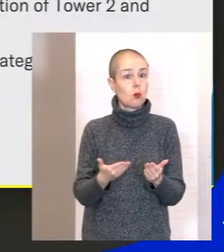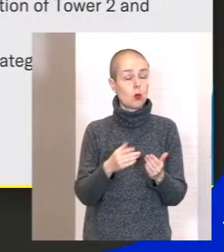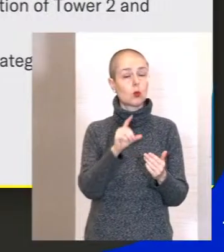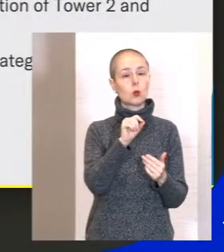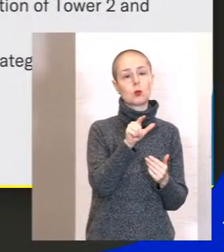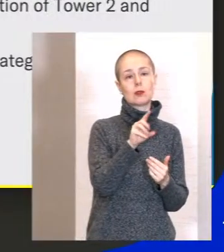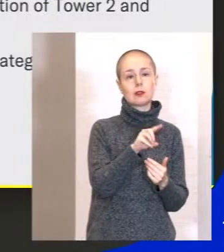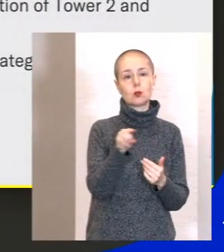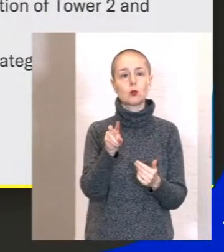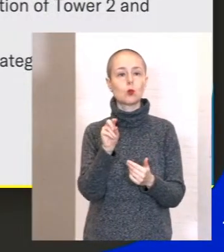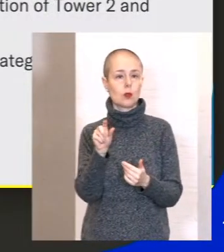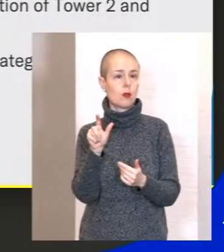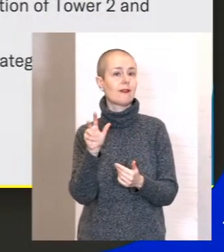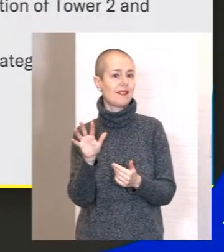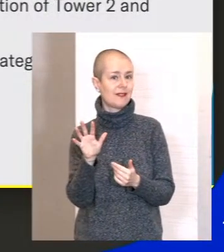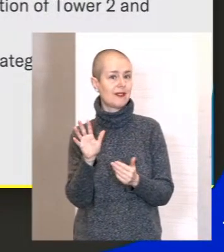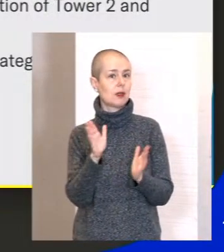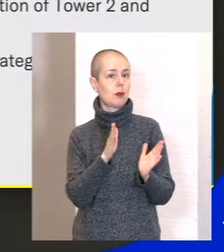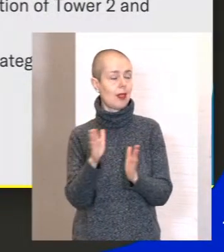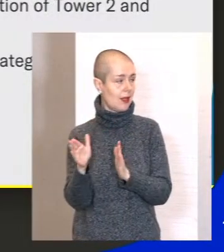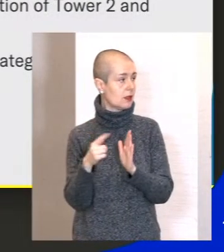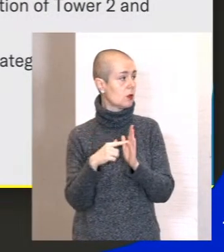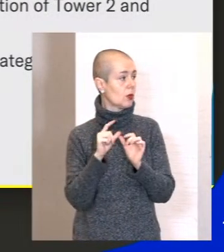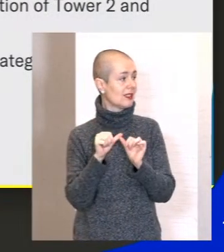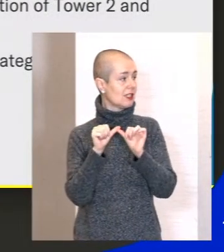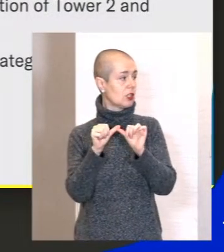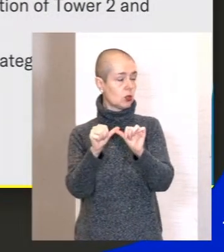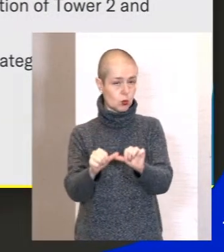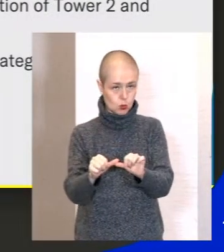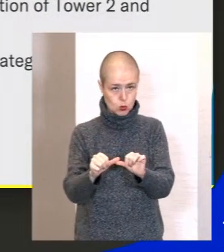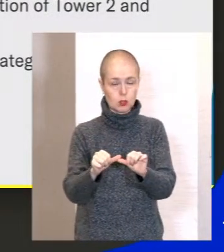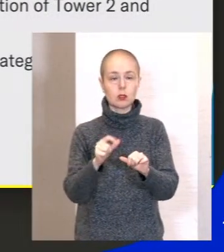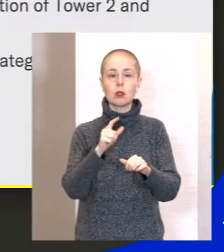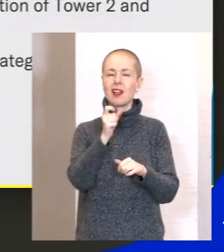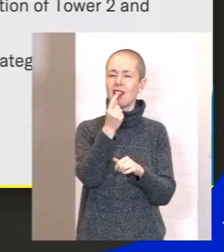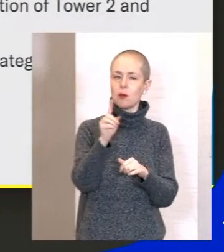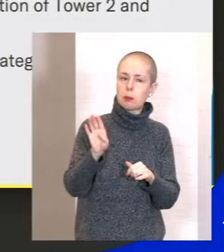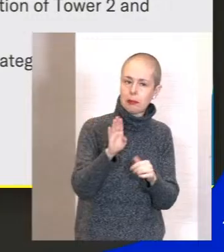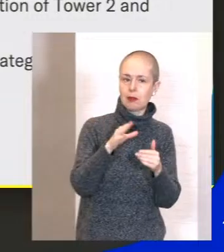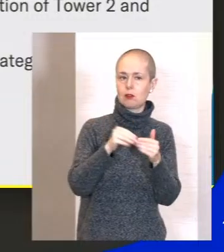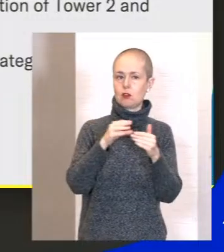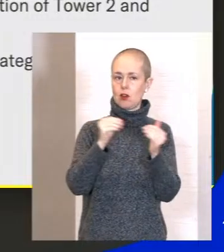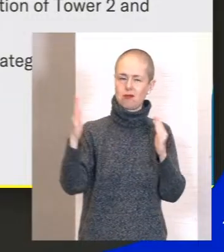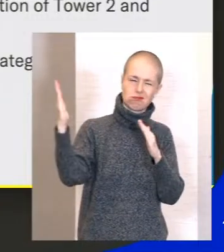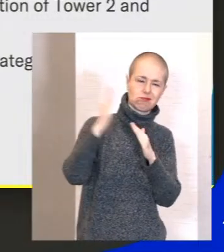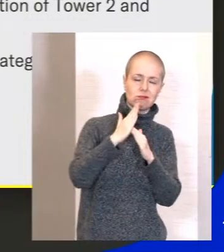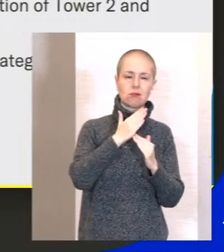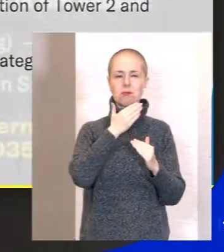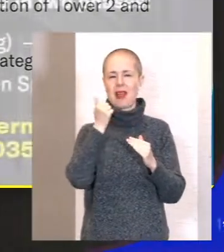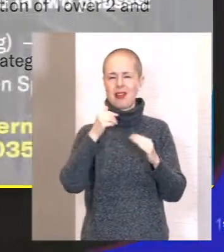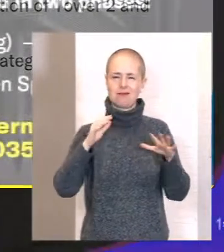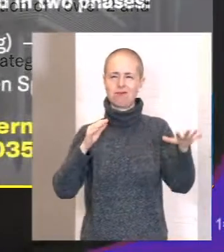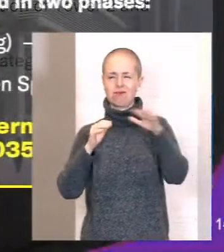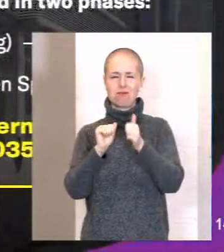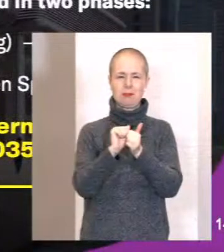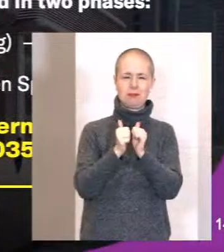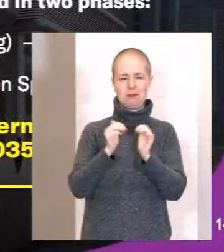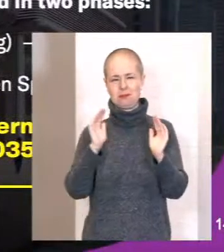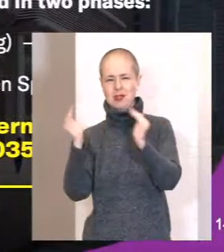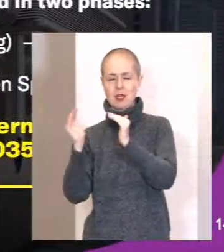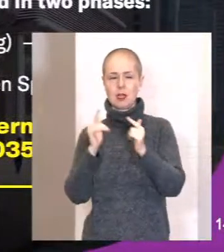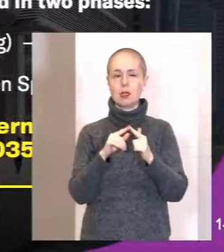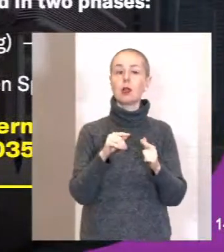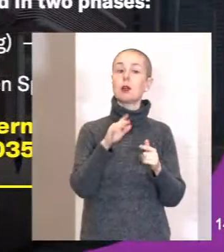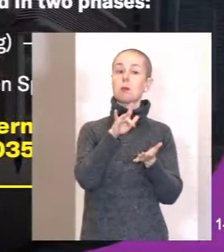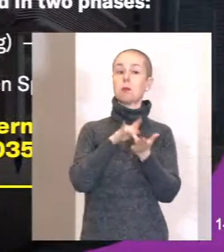2035 capital plan would drive completion of an $11 billion best-in-class Midtown bus terminal.